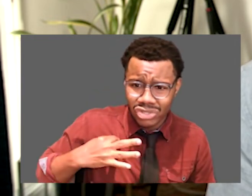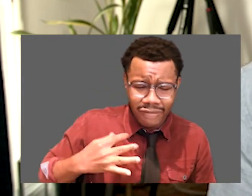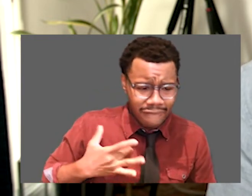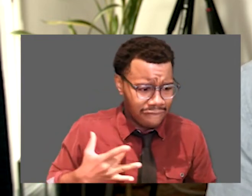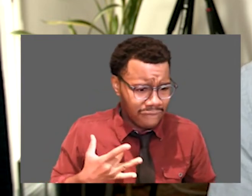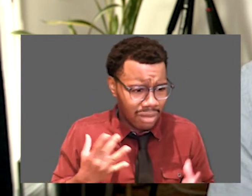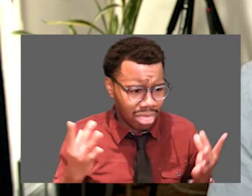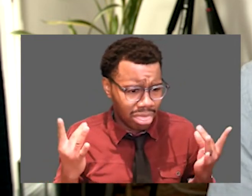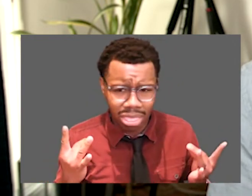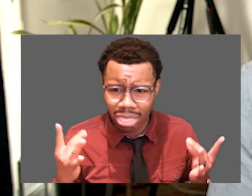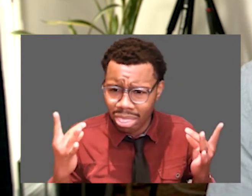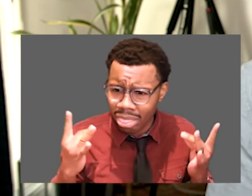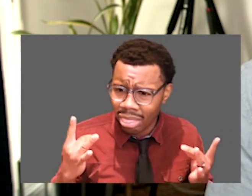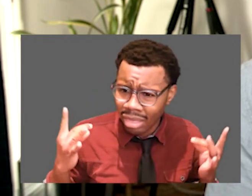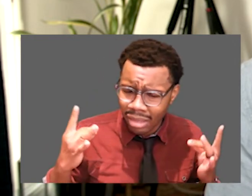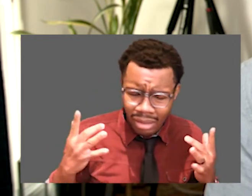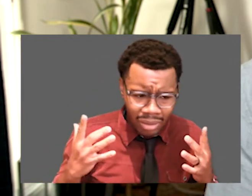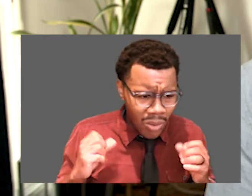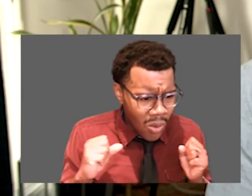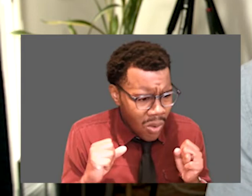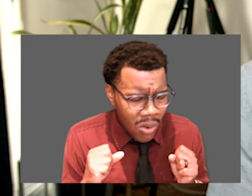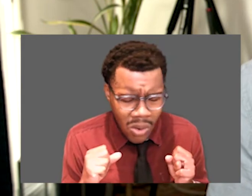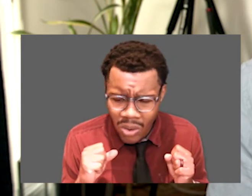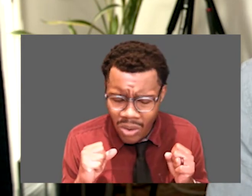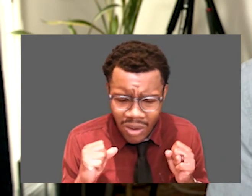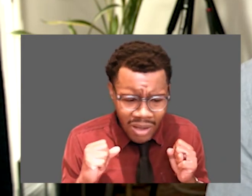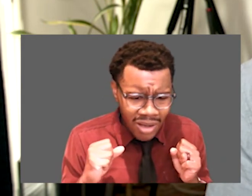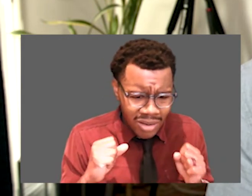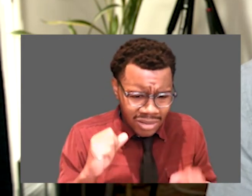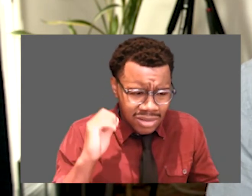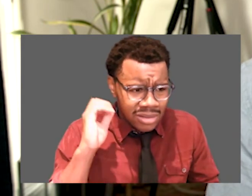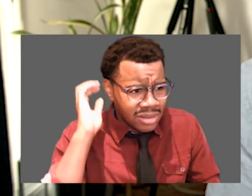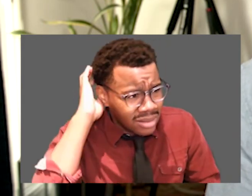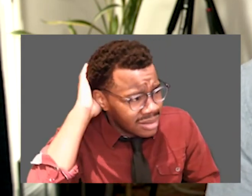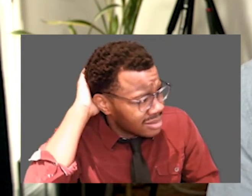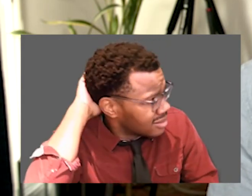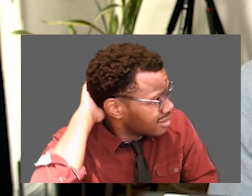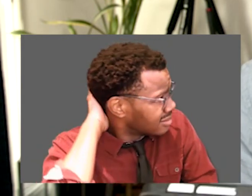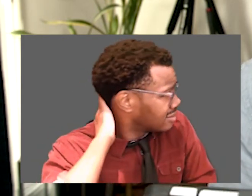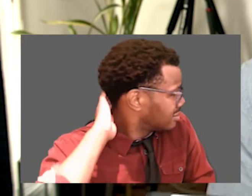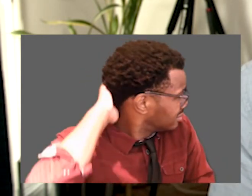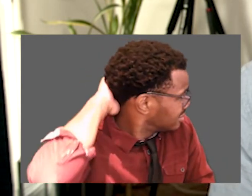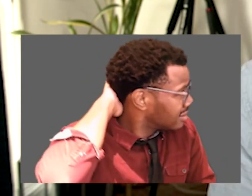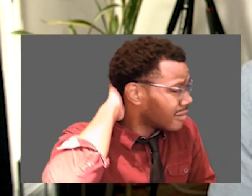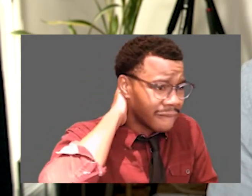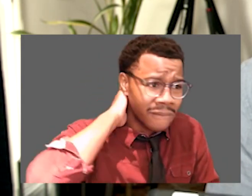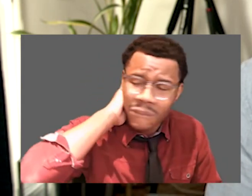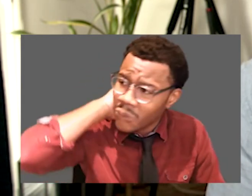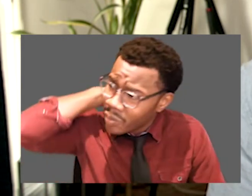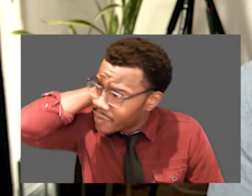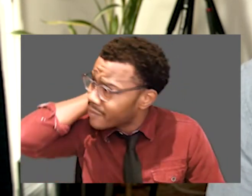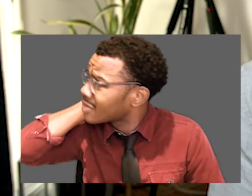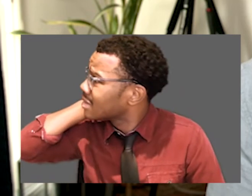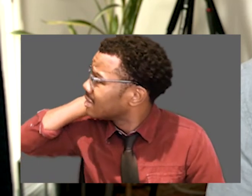feeling against your perspiring body. You turn your head and rub the back of your neck, looking hopelessly for someone in